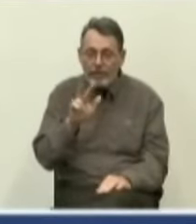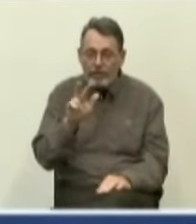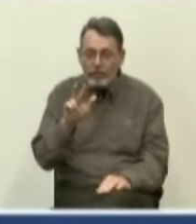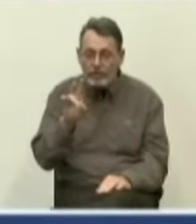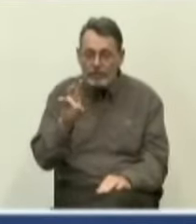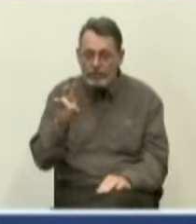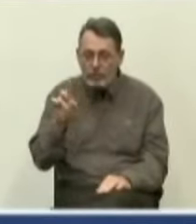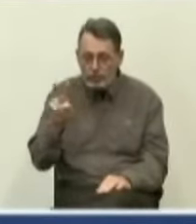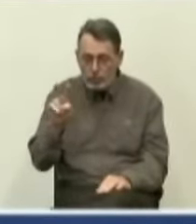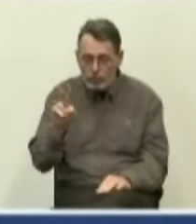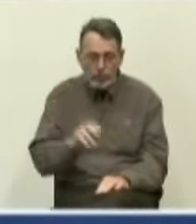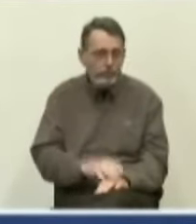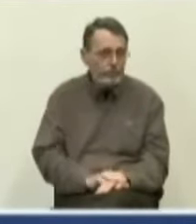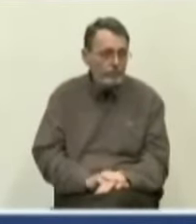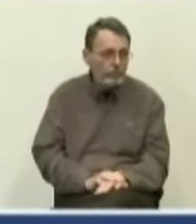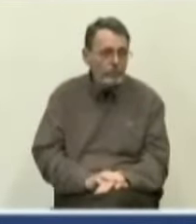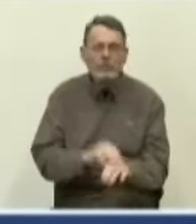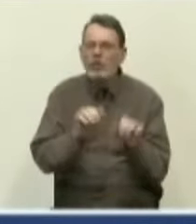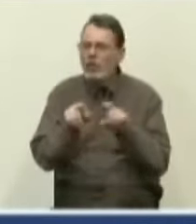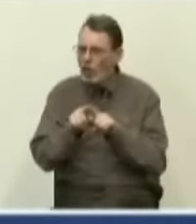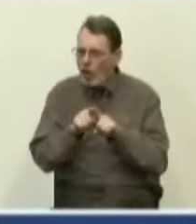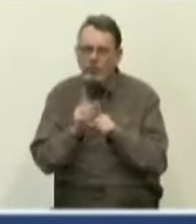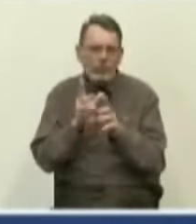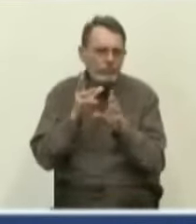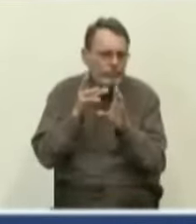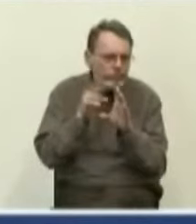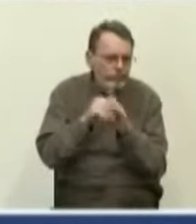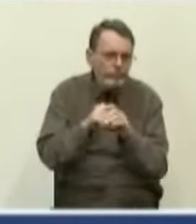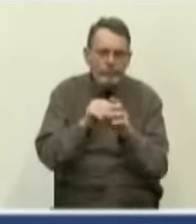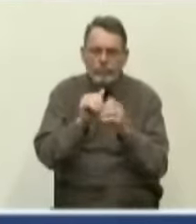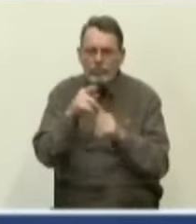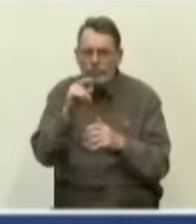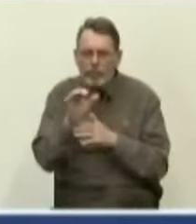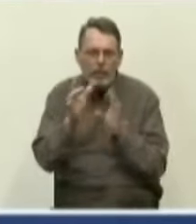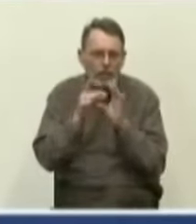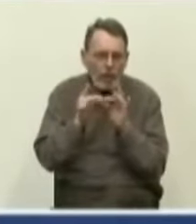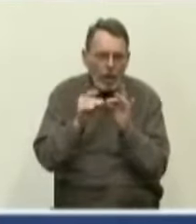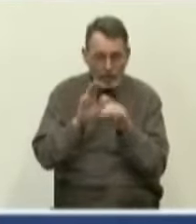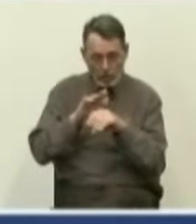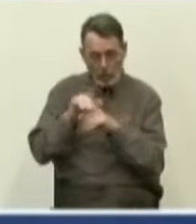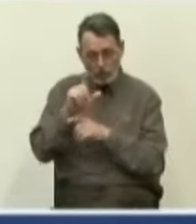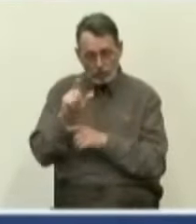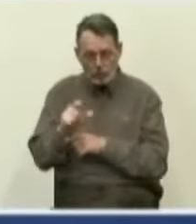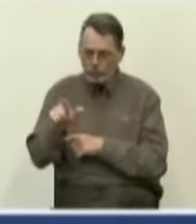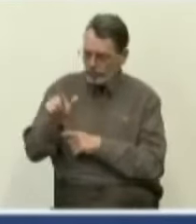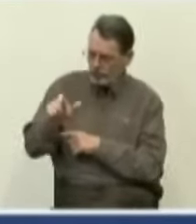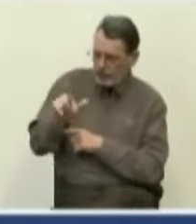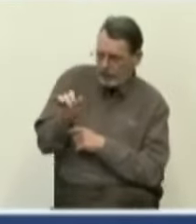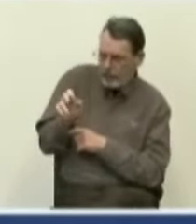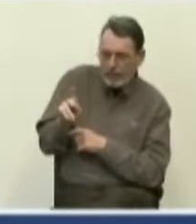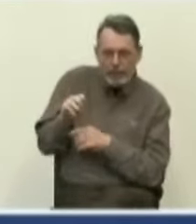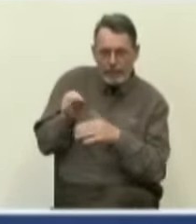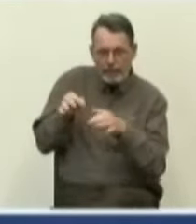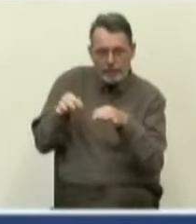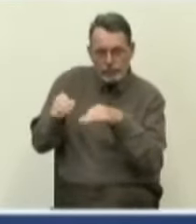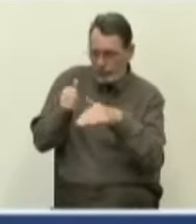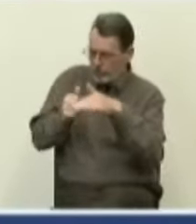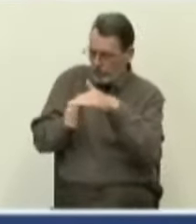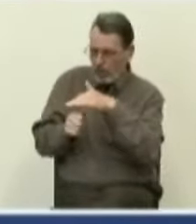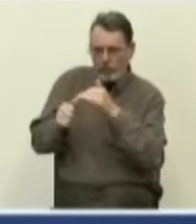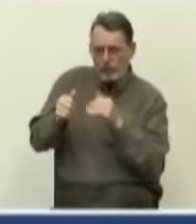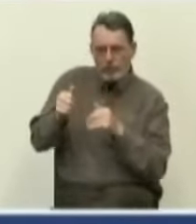773772. You may also participate in public comment via Zoom by clicking the link in the description below the video